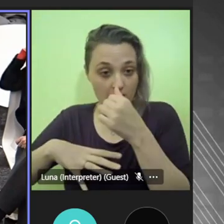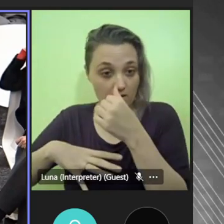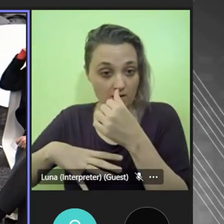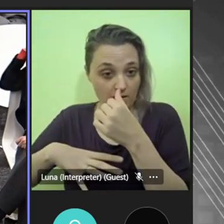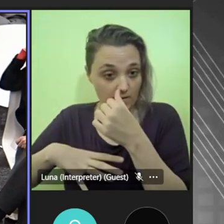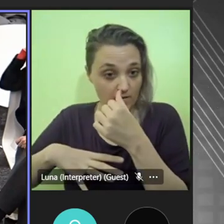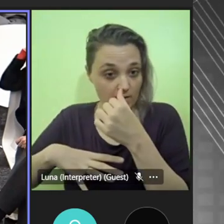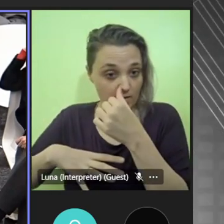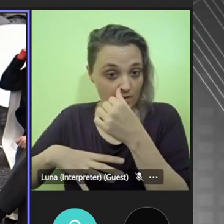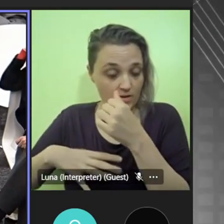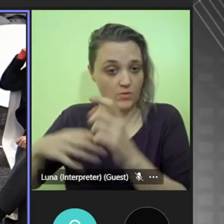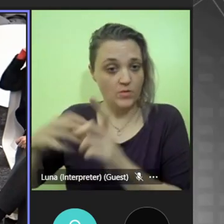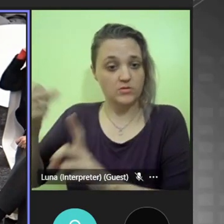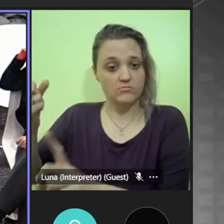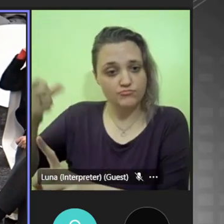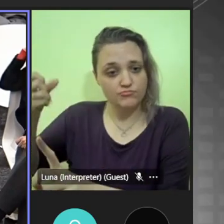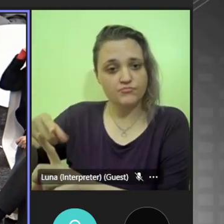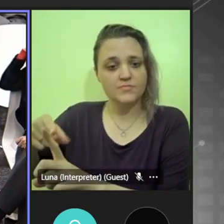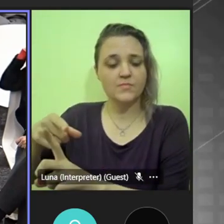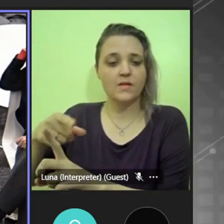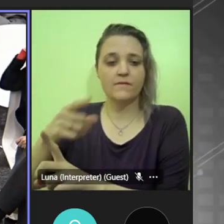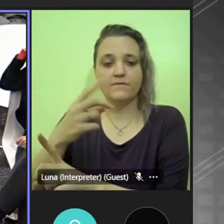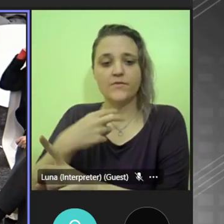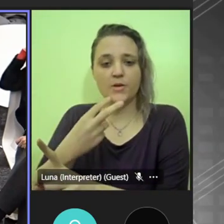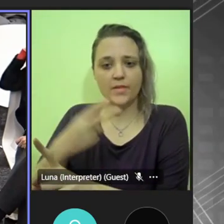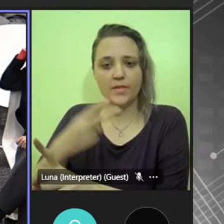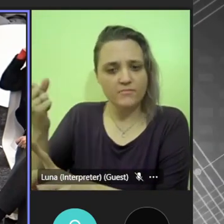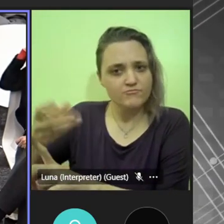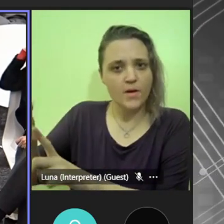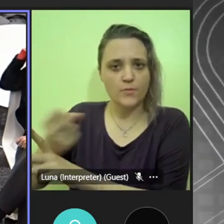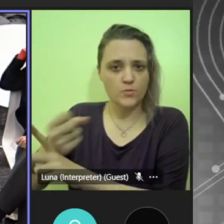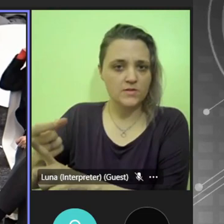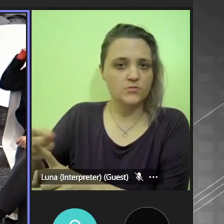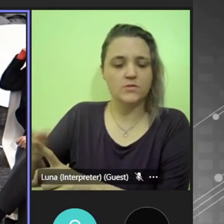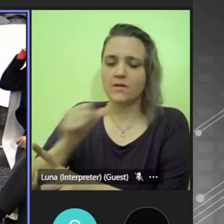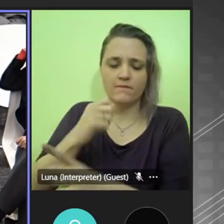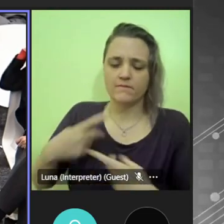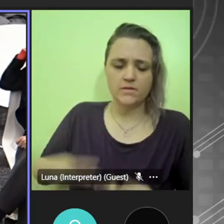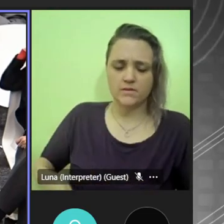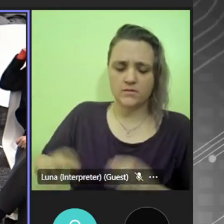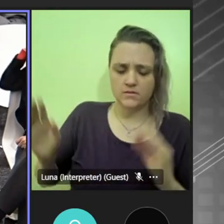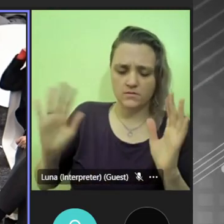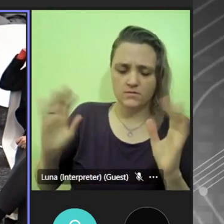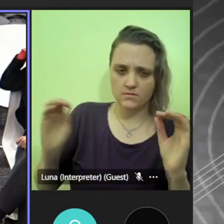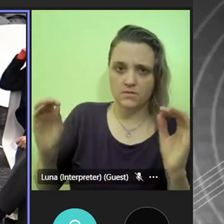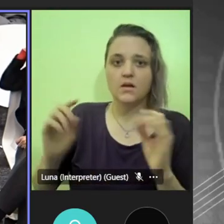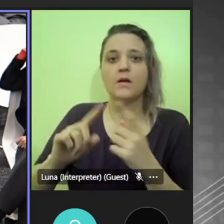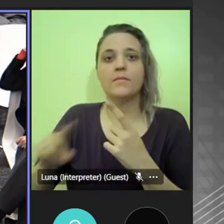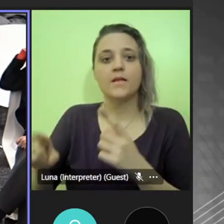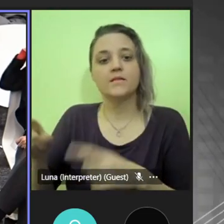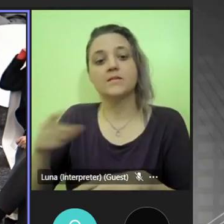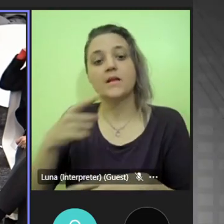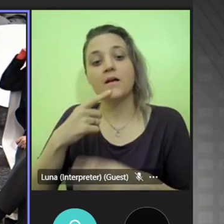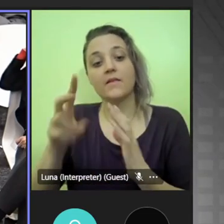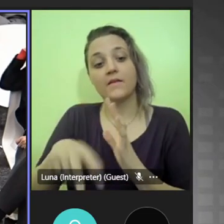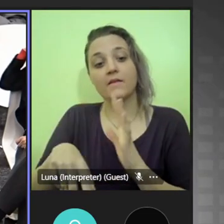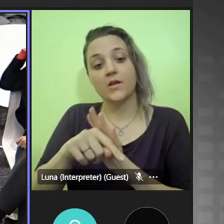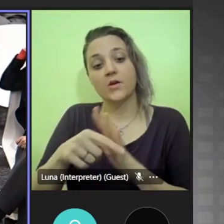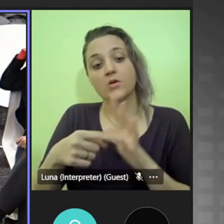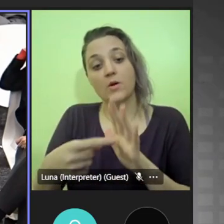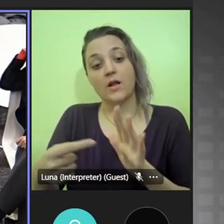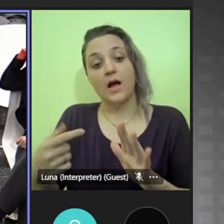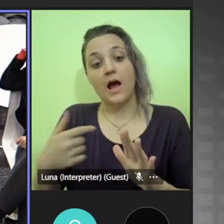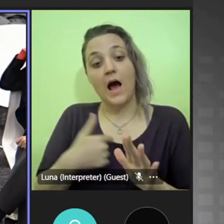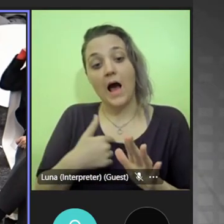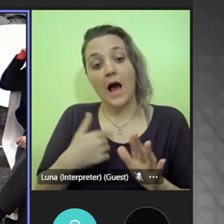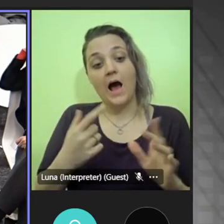a guy that was accosting her and being verbally and, not physically, but verbally abusive to her. And he said